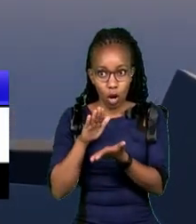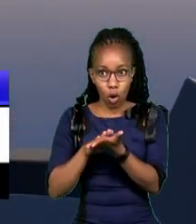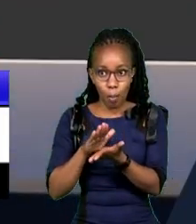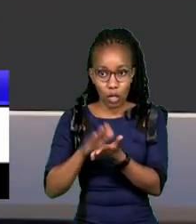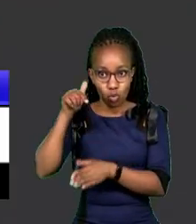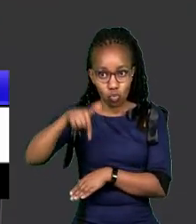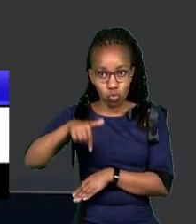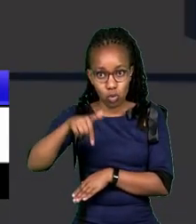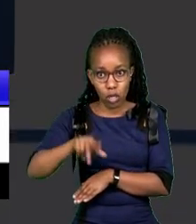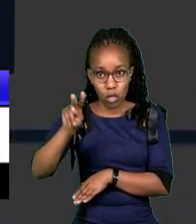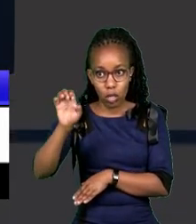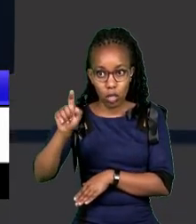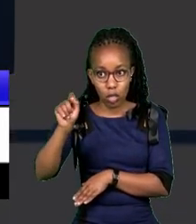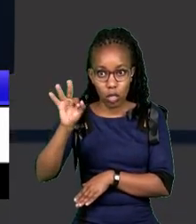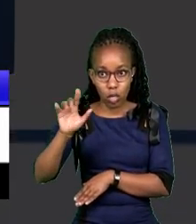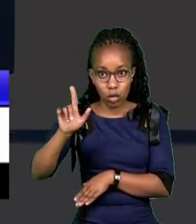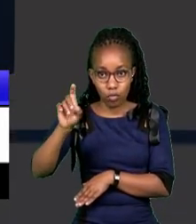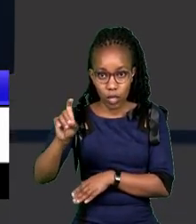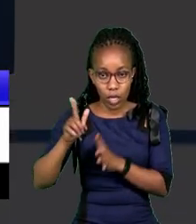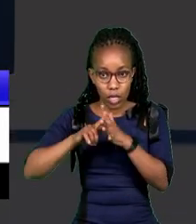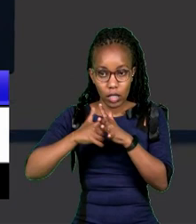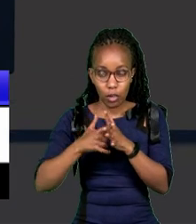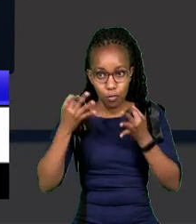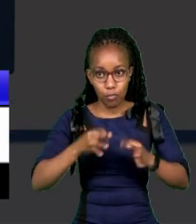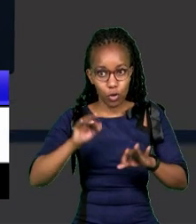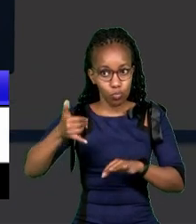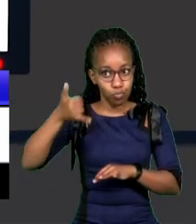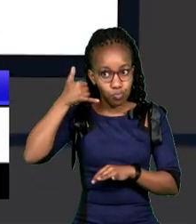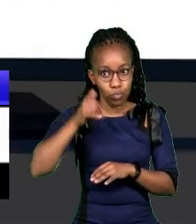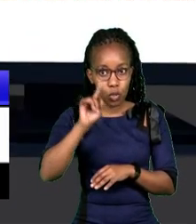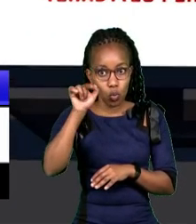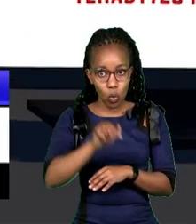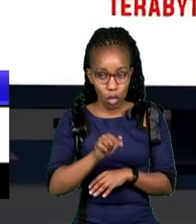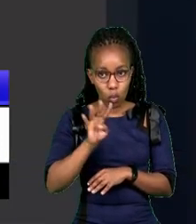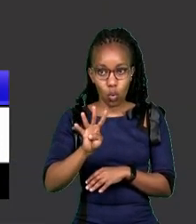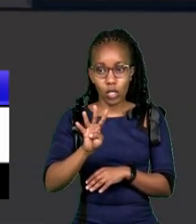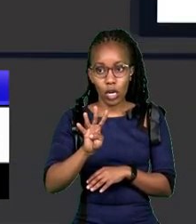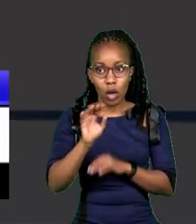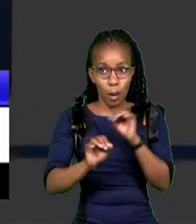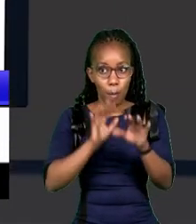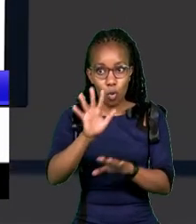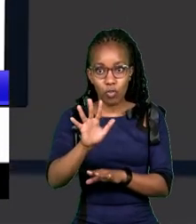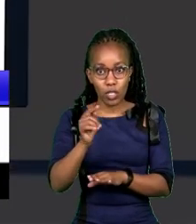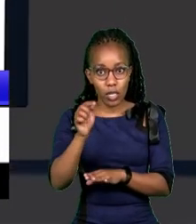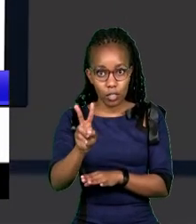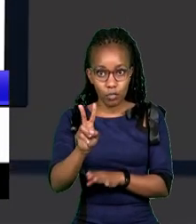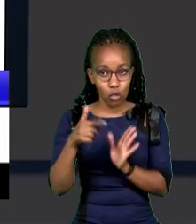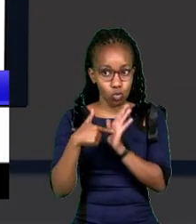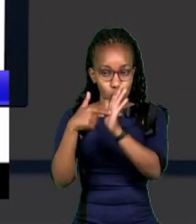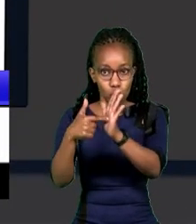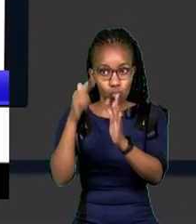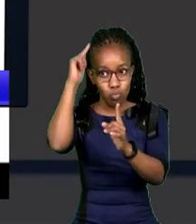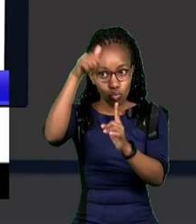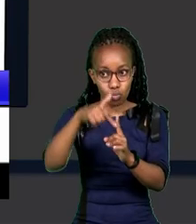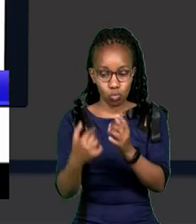today, Netflix began offering a free mobile plan with about one quarter of its TV shows and movies in Kenya, a strategy aimed at